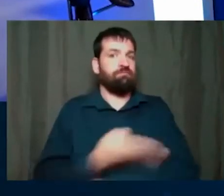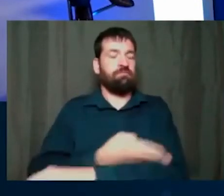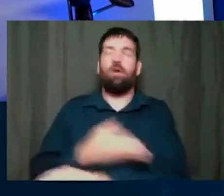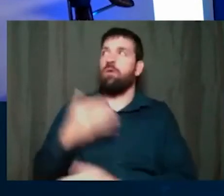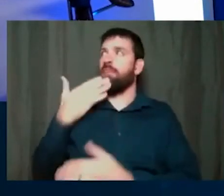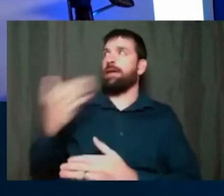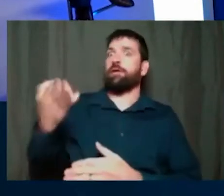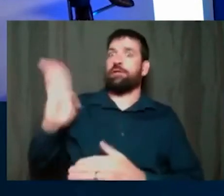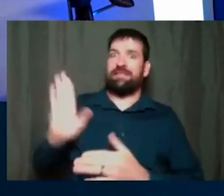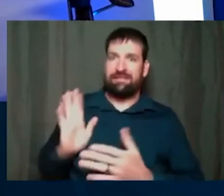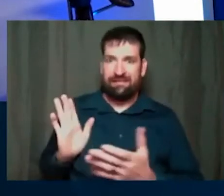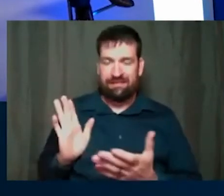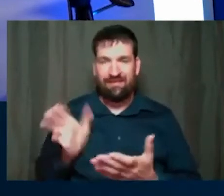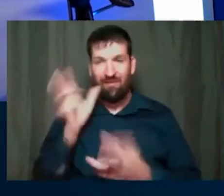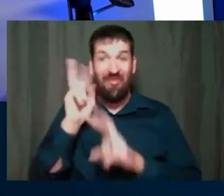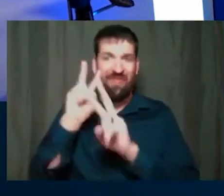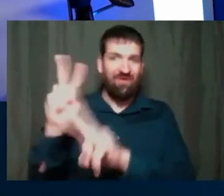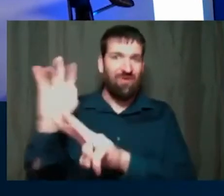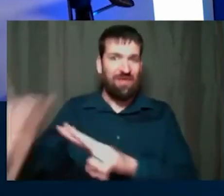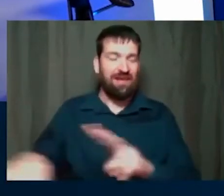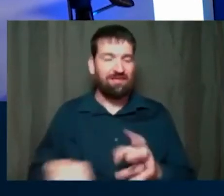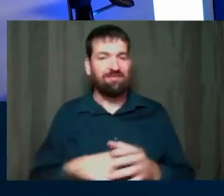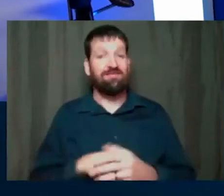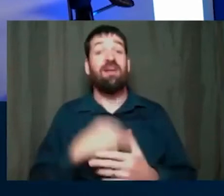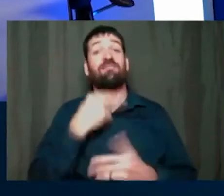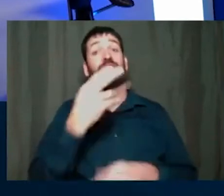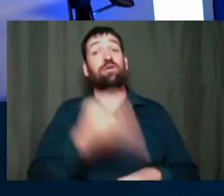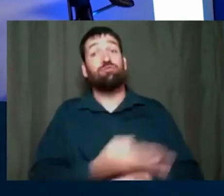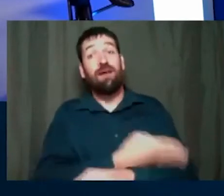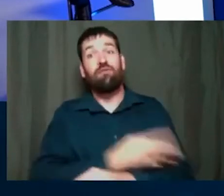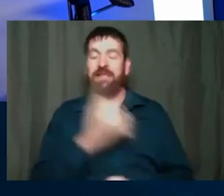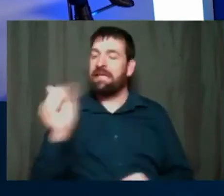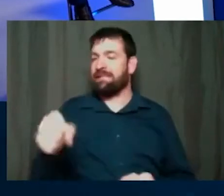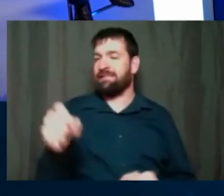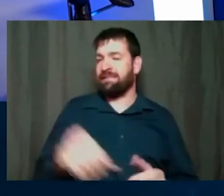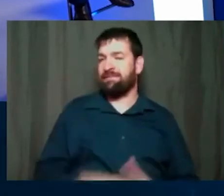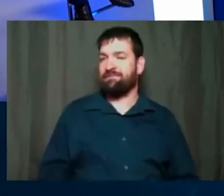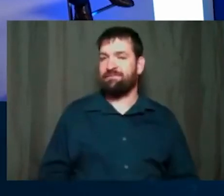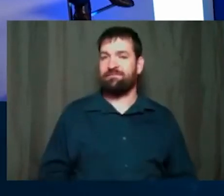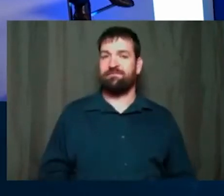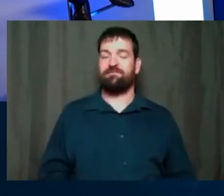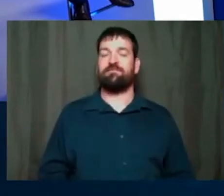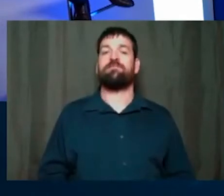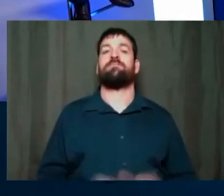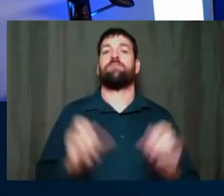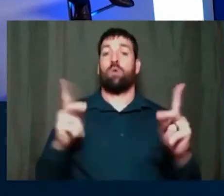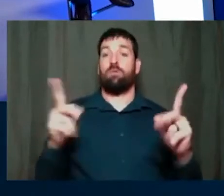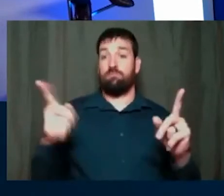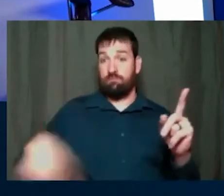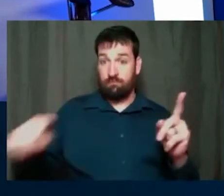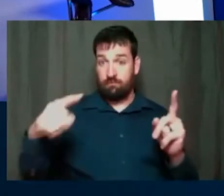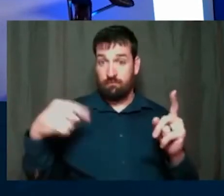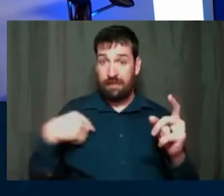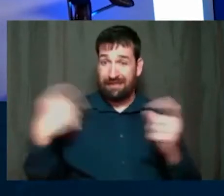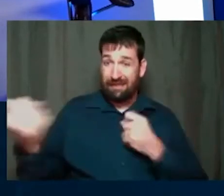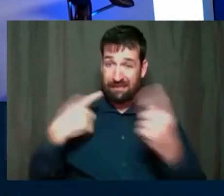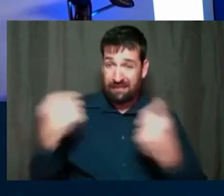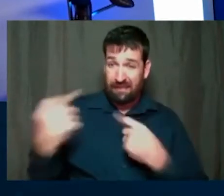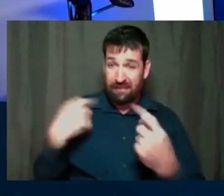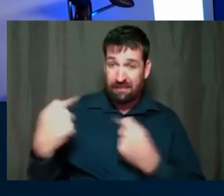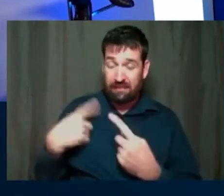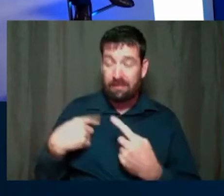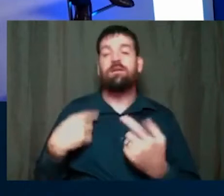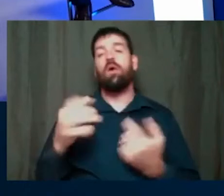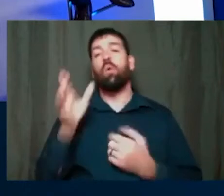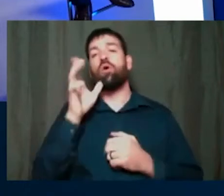to that. My voice recovery. Yes, I thought you were going to say that. Okay. Okay, so everyone who's been sending in questions, I'm going to hold off, and we will get to those